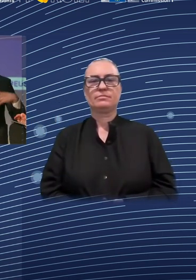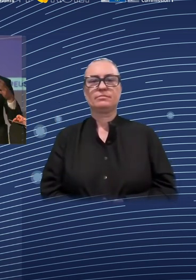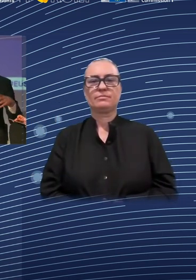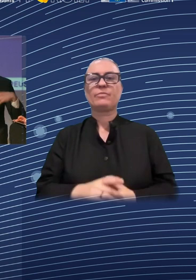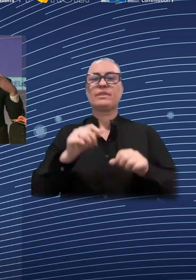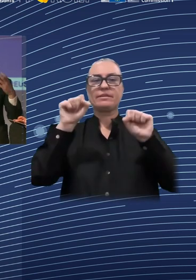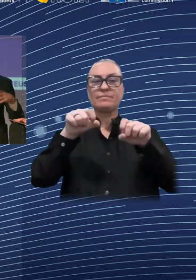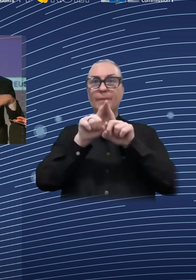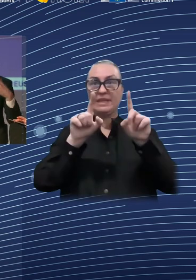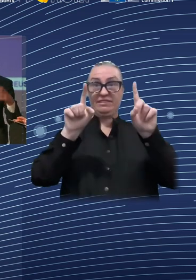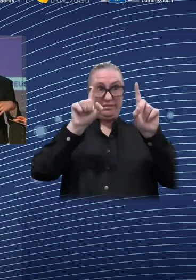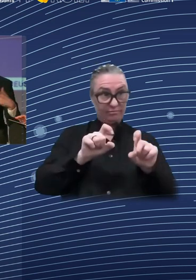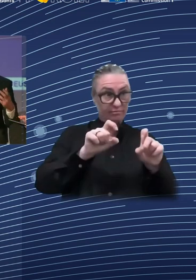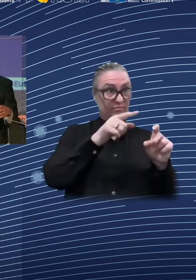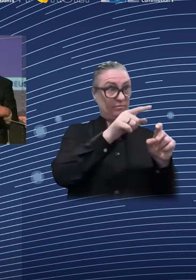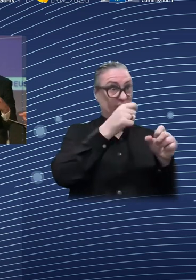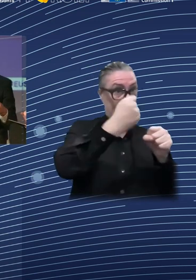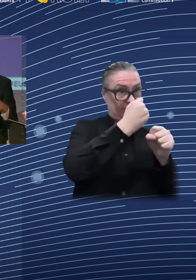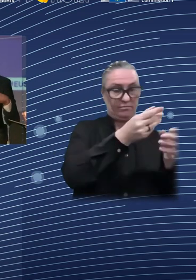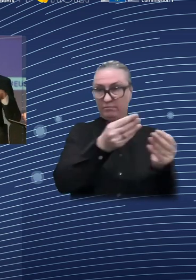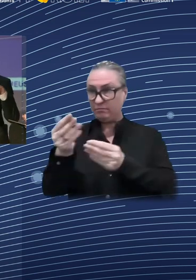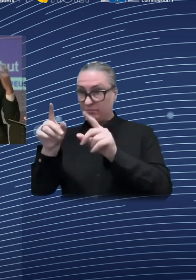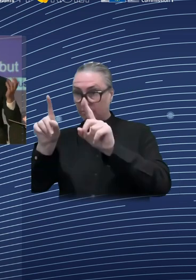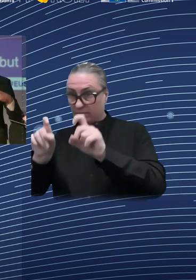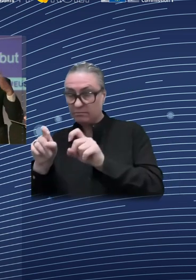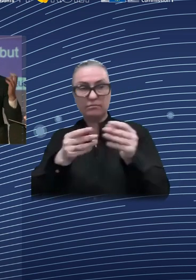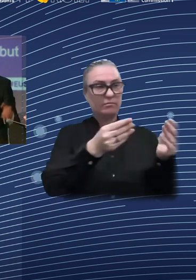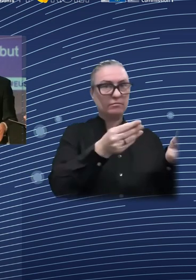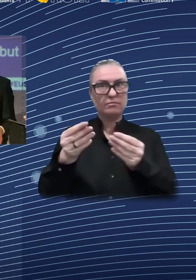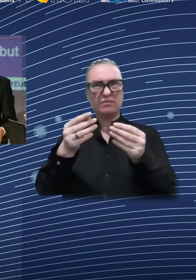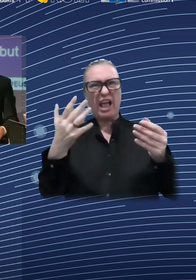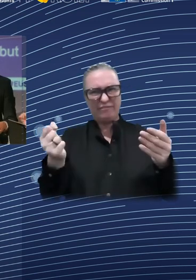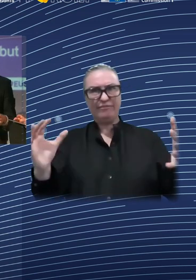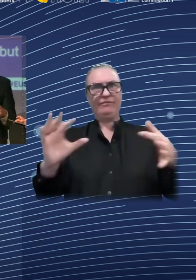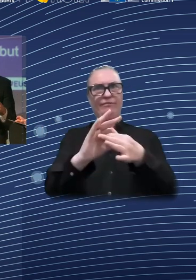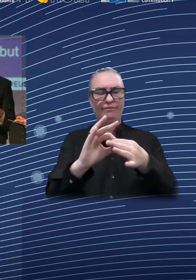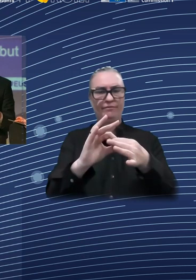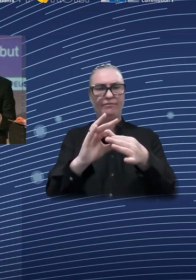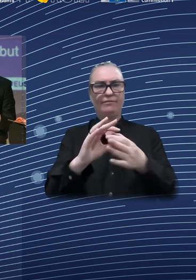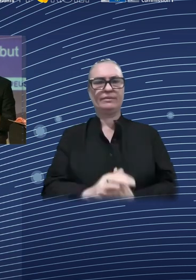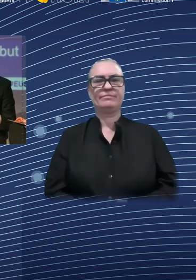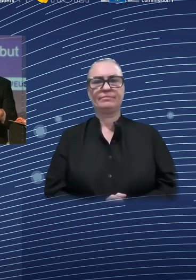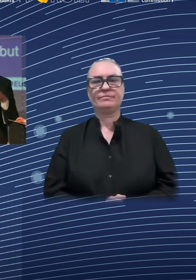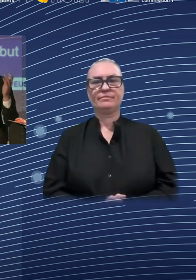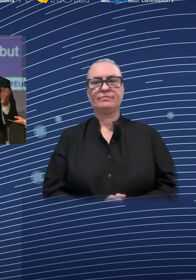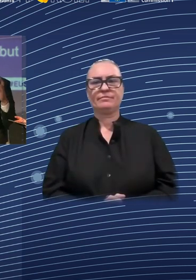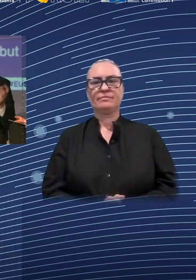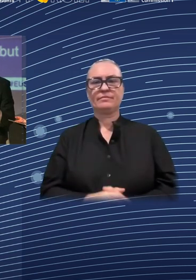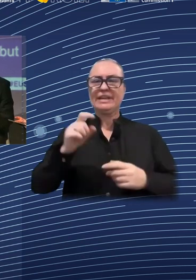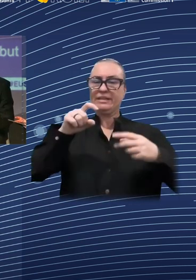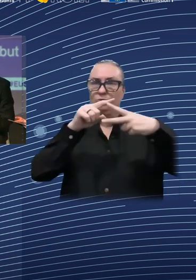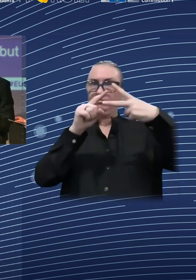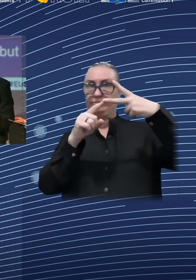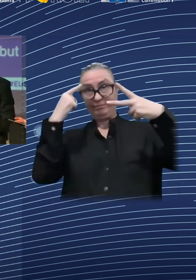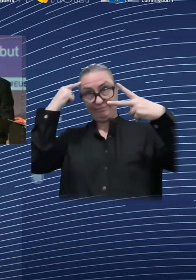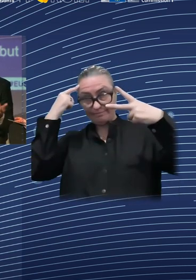like a process. It's a thing that is happening. It's not that you find these futuristic companies without workers and so